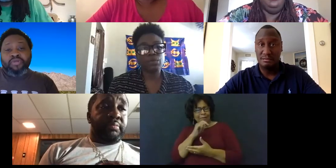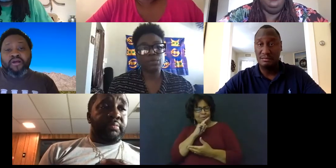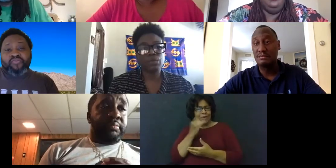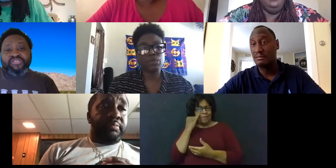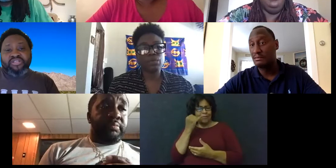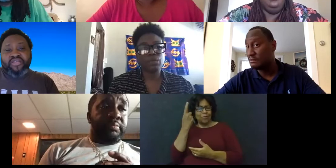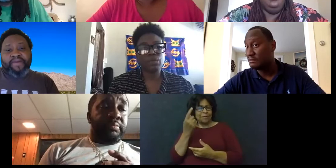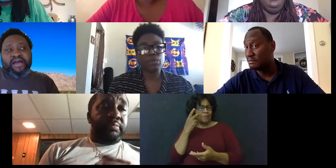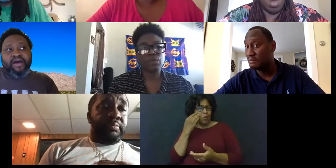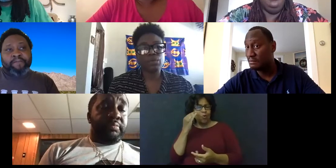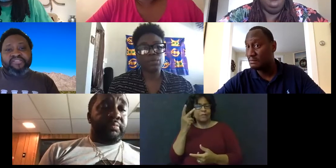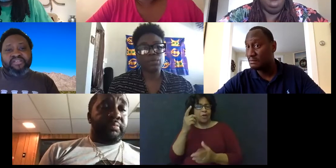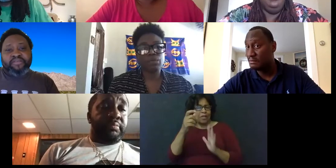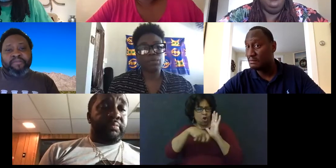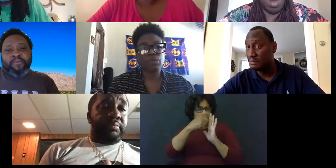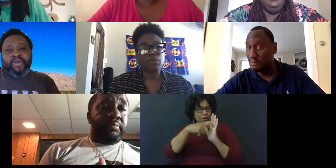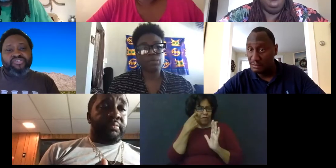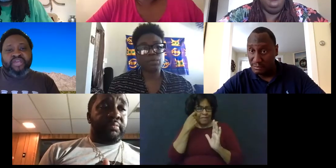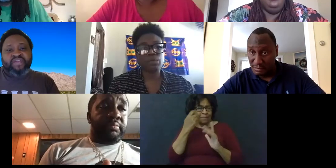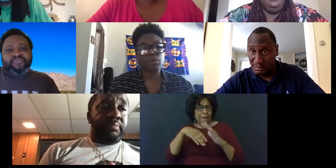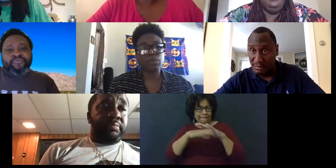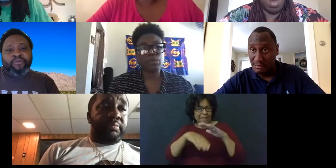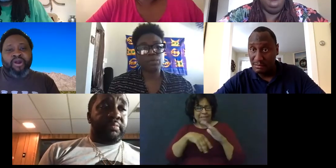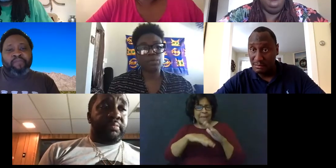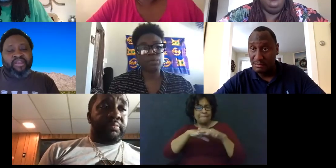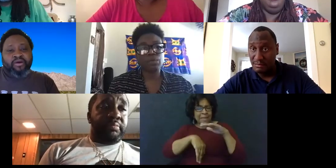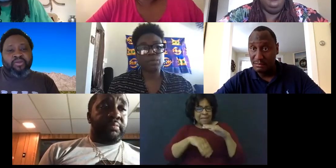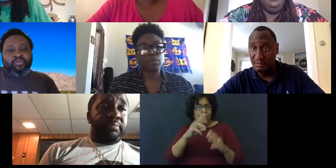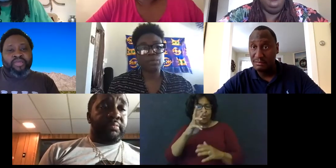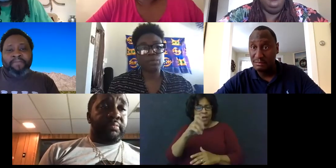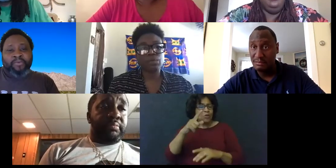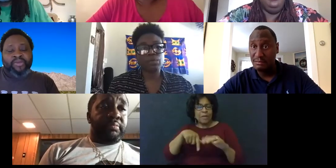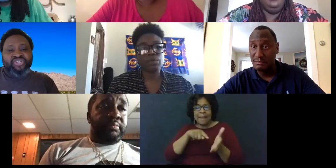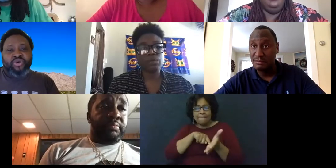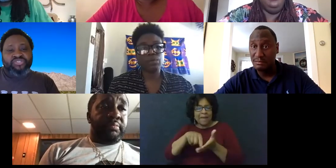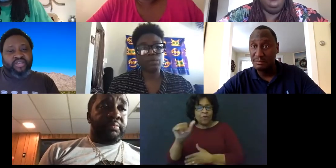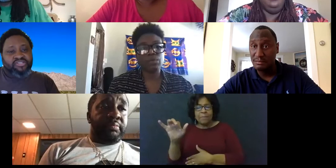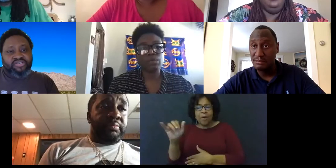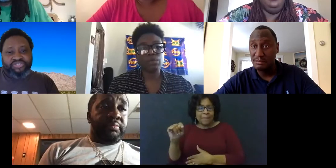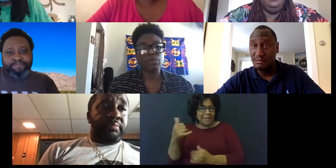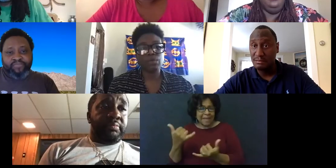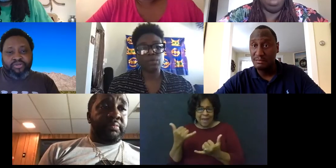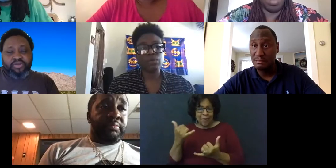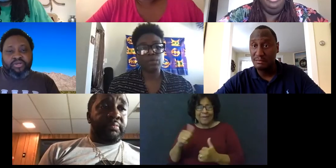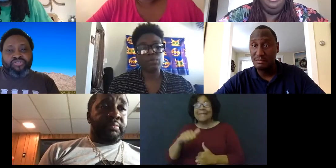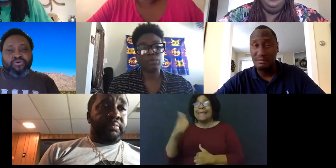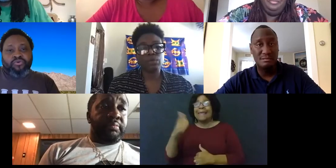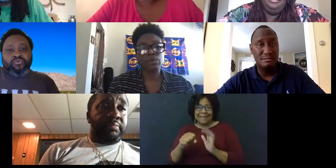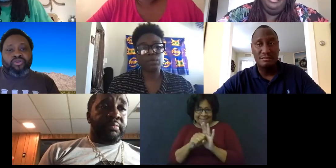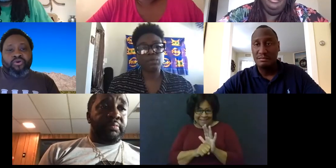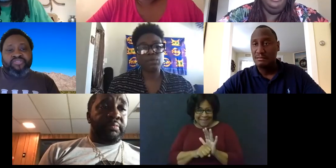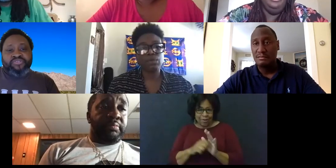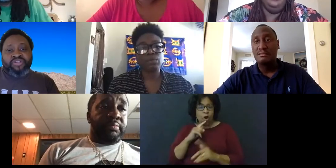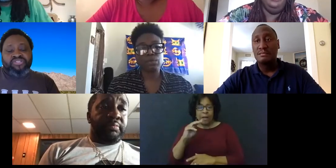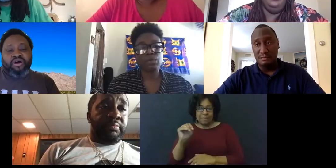article recently about how basically minimum wage, you can't even afford an apartment now, and minimum wage in no state in this country. So,